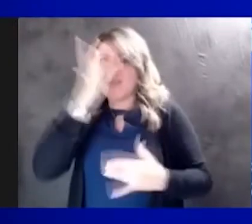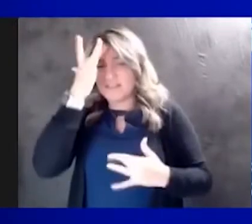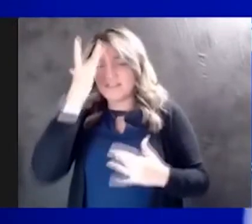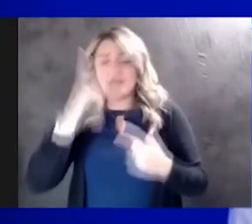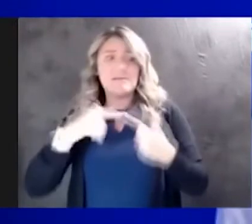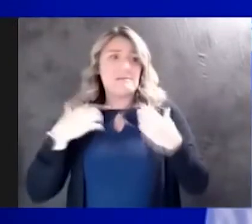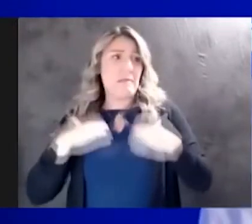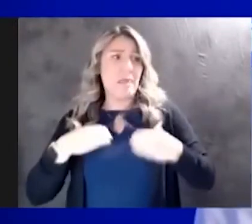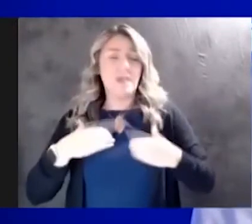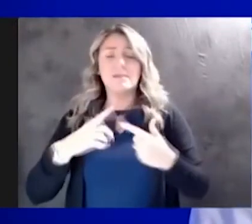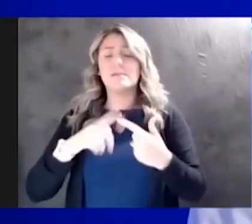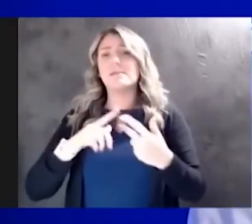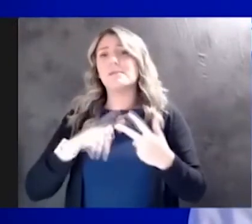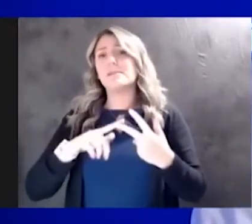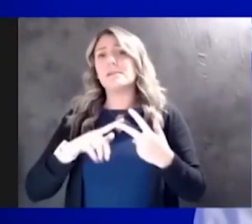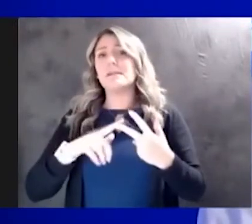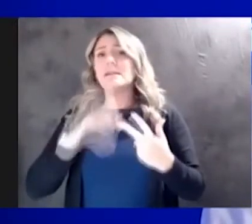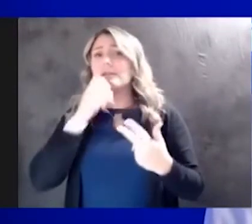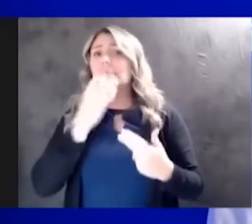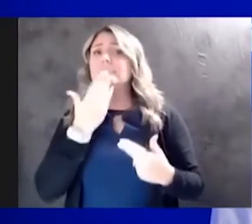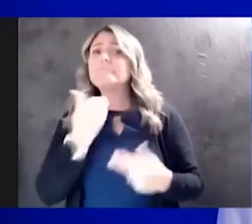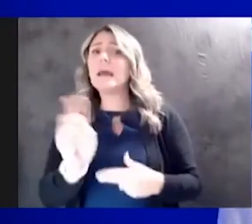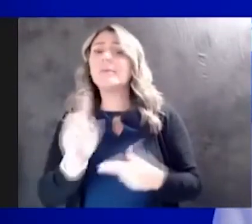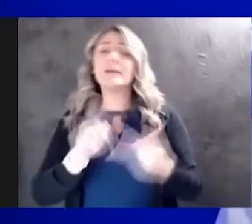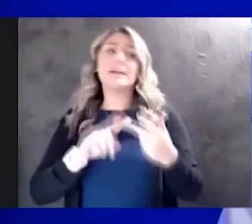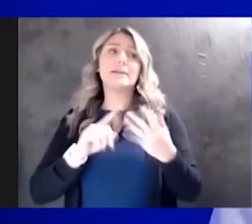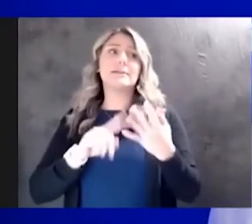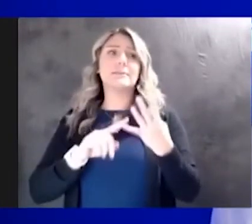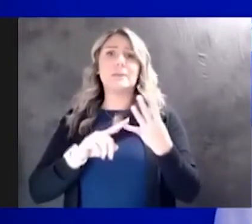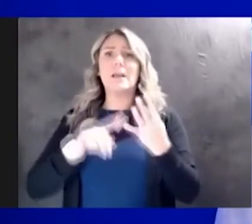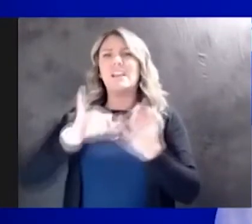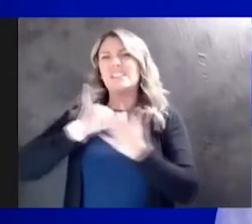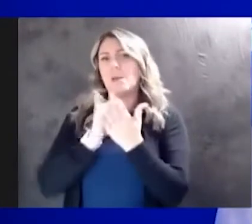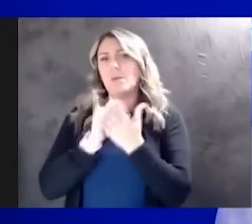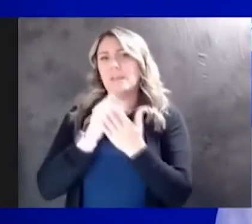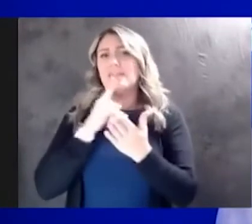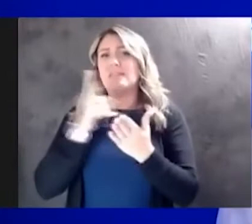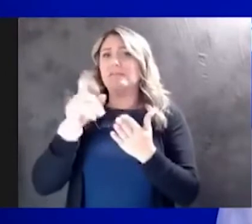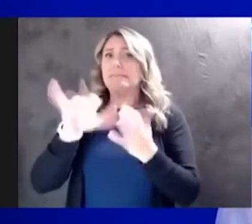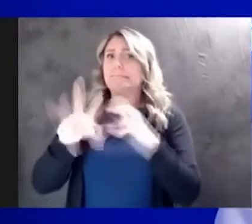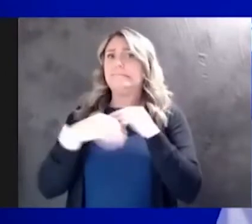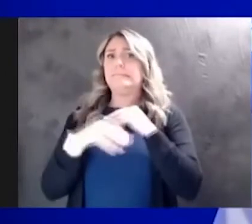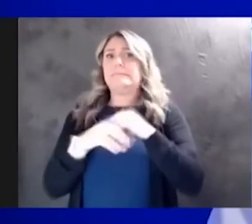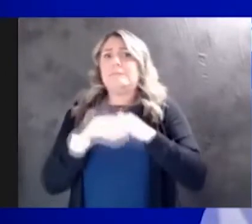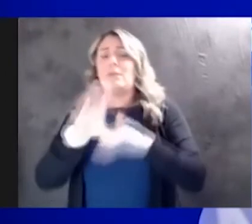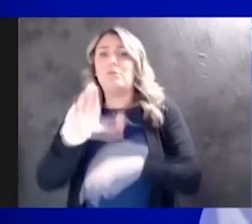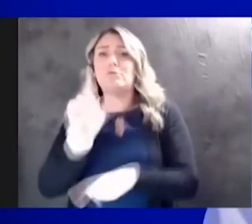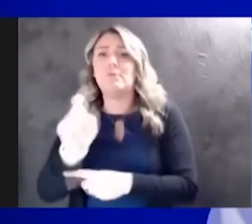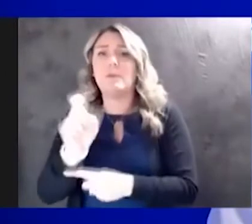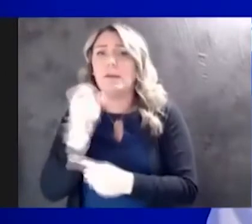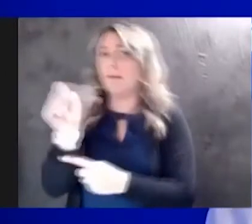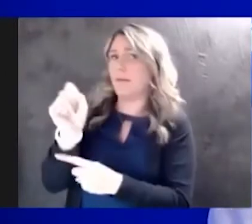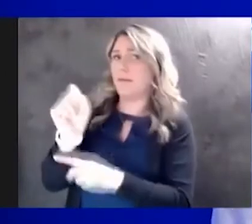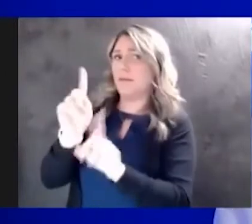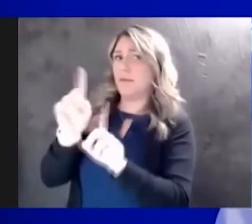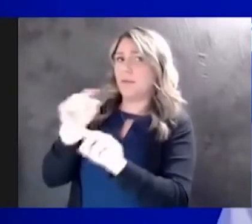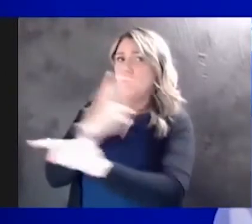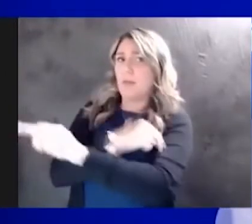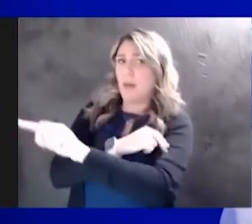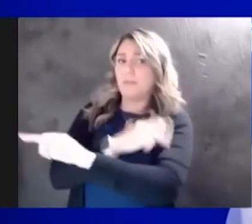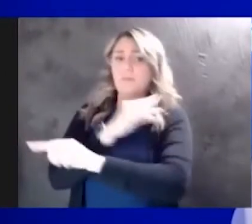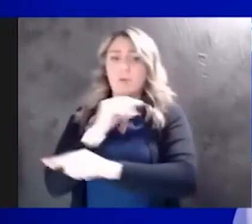obesity. So that certainly aided in their need for hospitalization and their